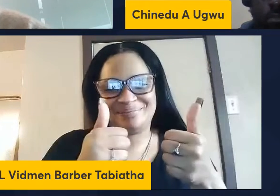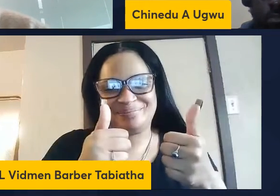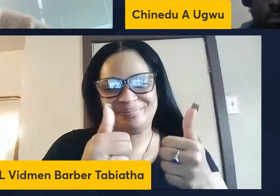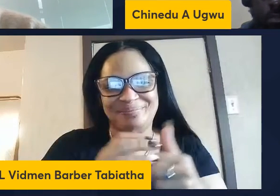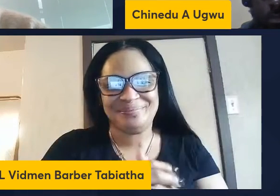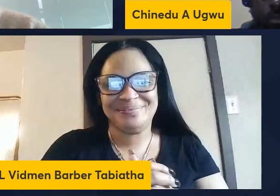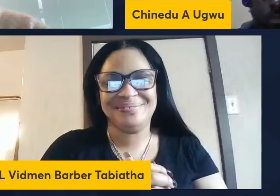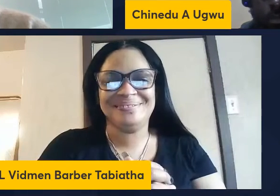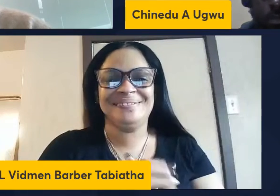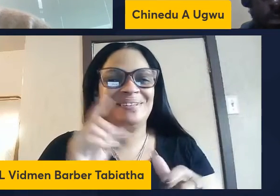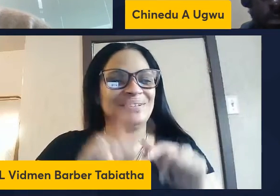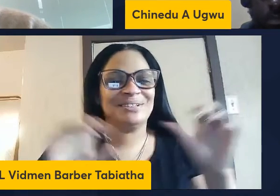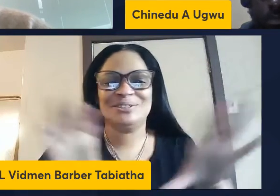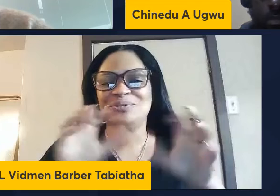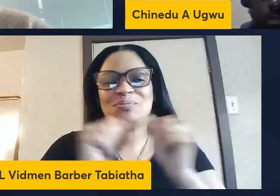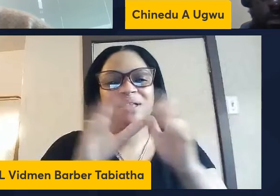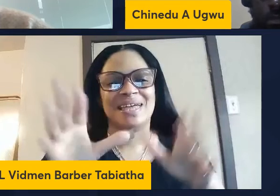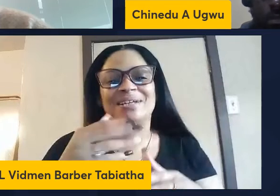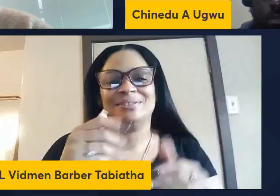We couldn't do this without you.